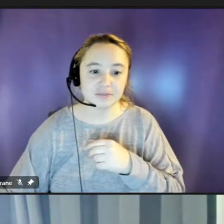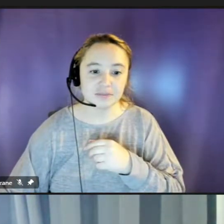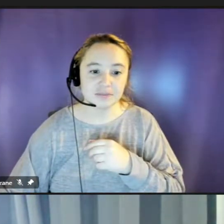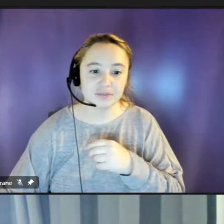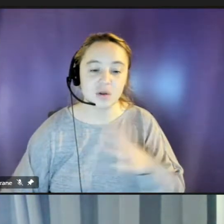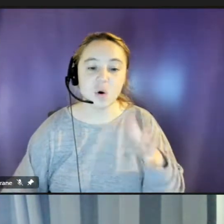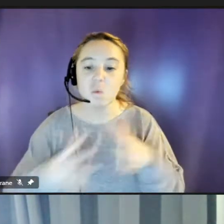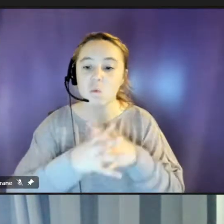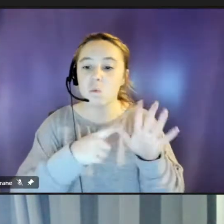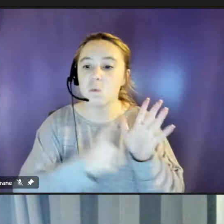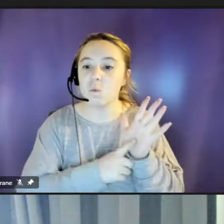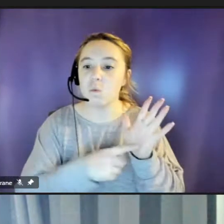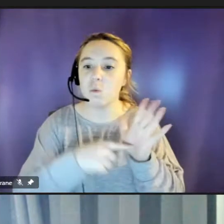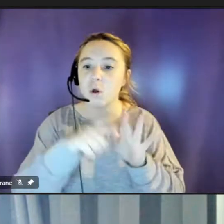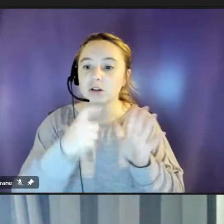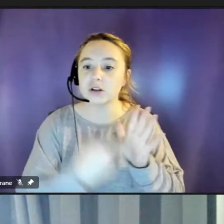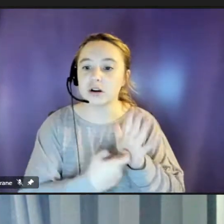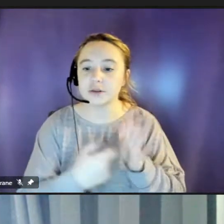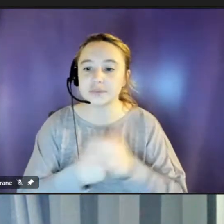Walter. Yes,